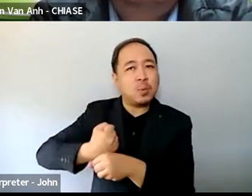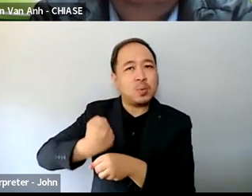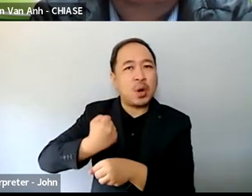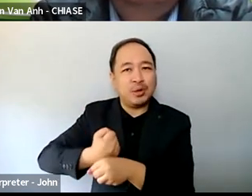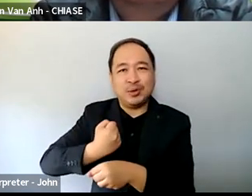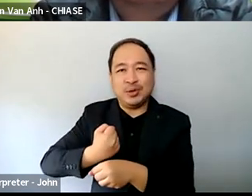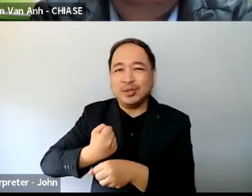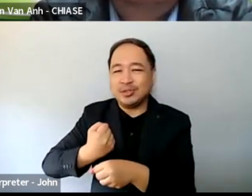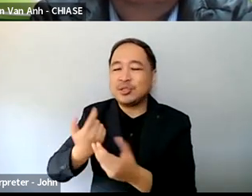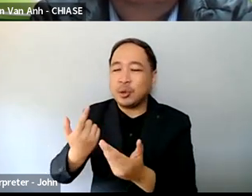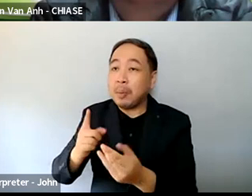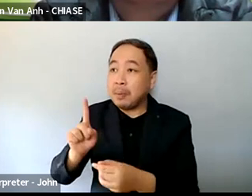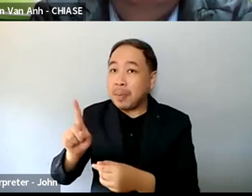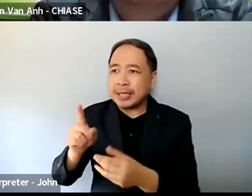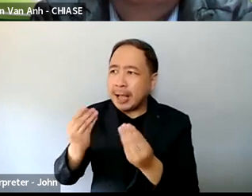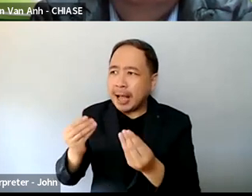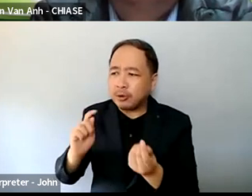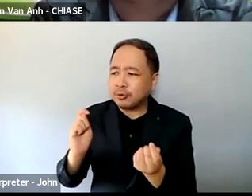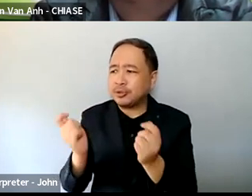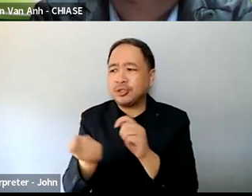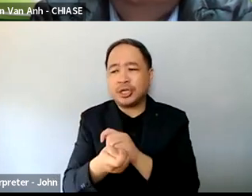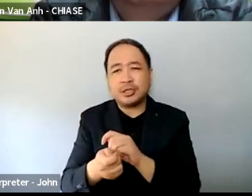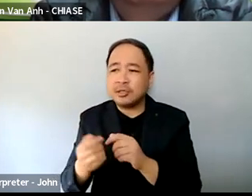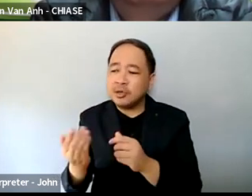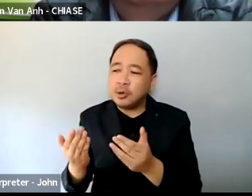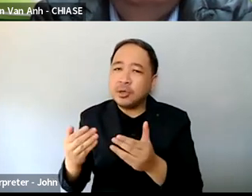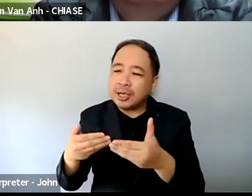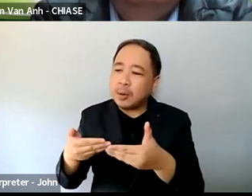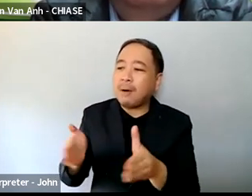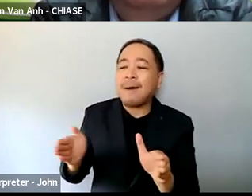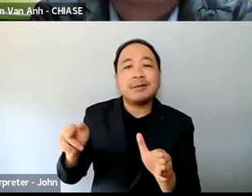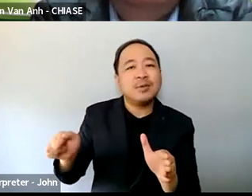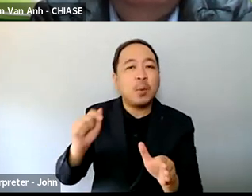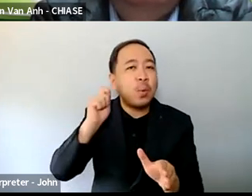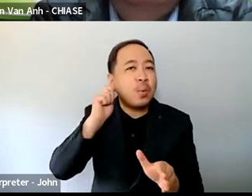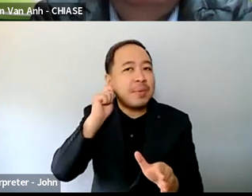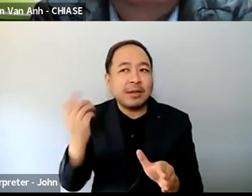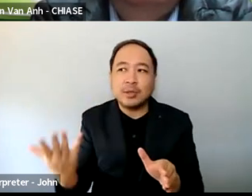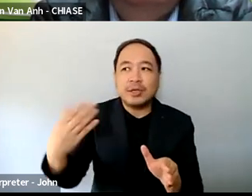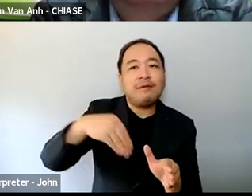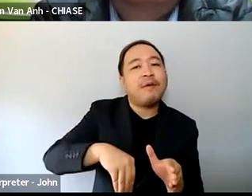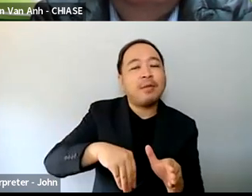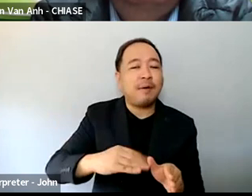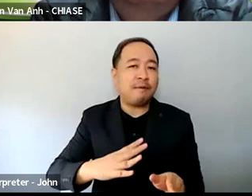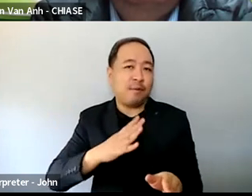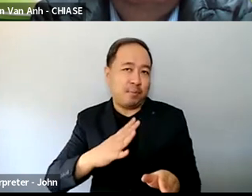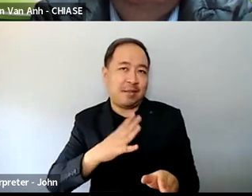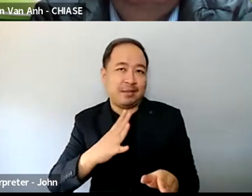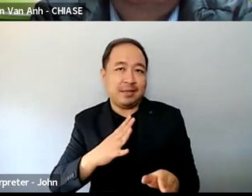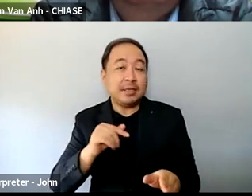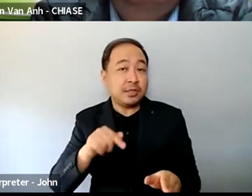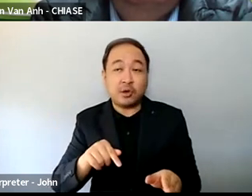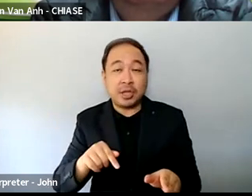for example, the resources. So having access to natural resources, not just sitting at the market, but